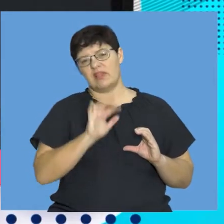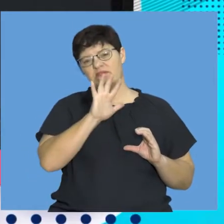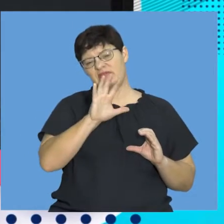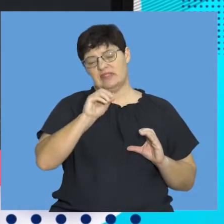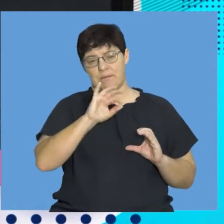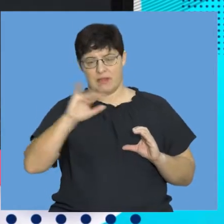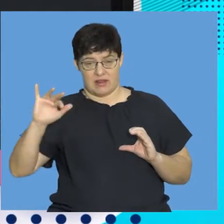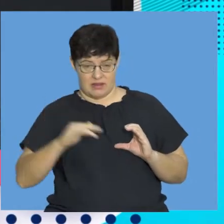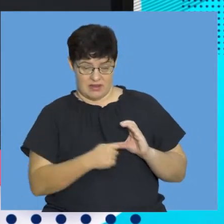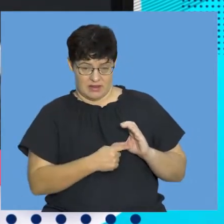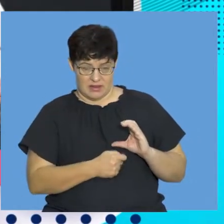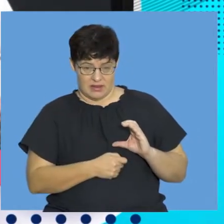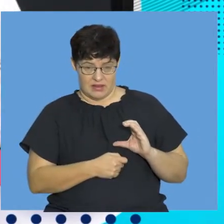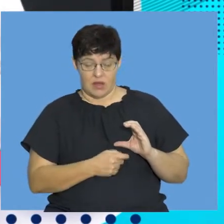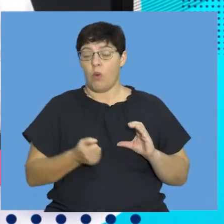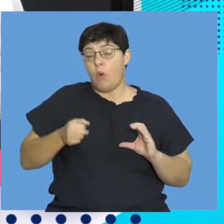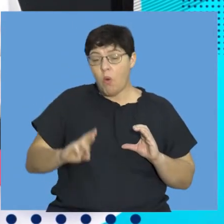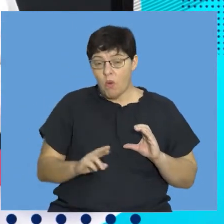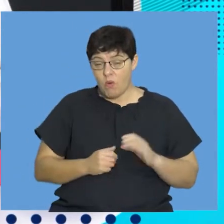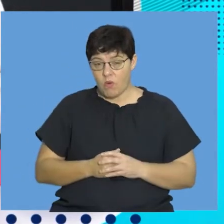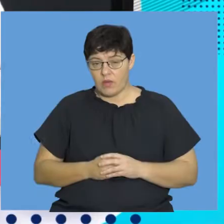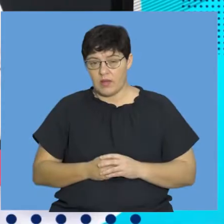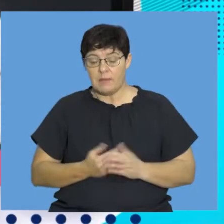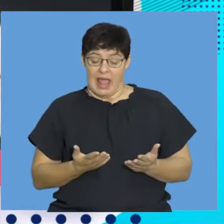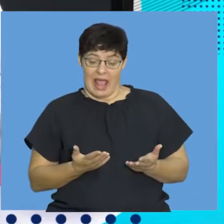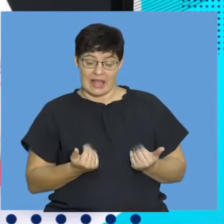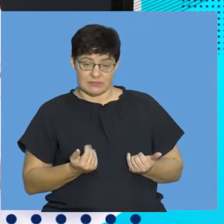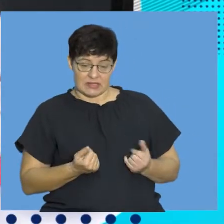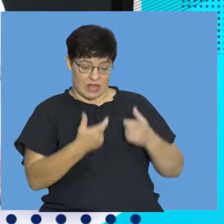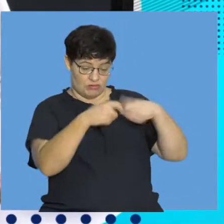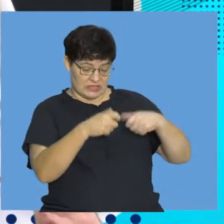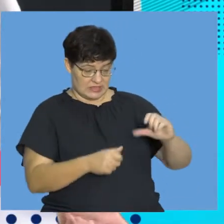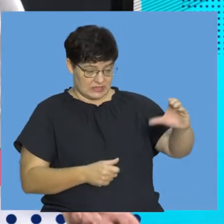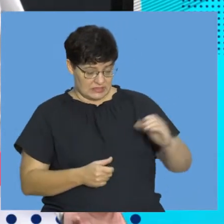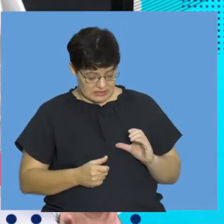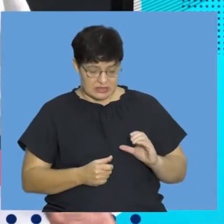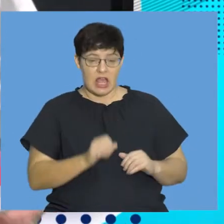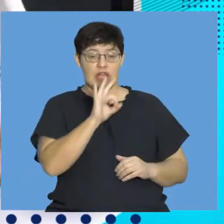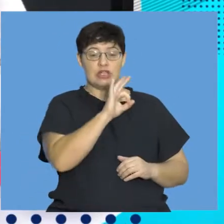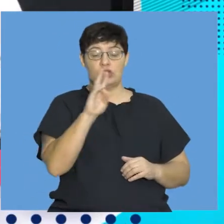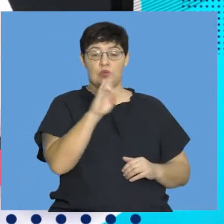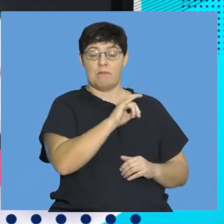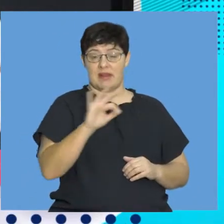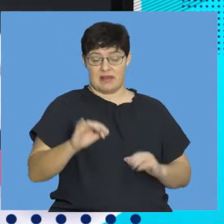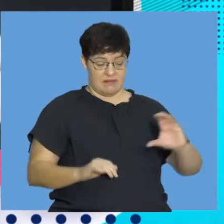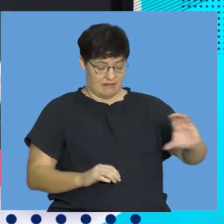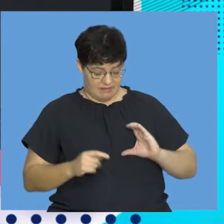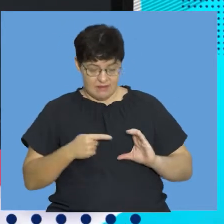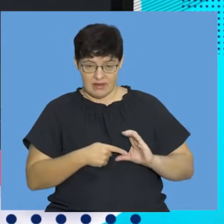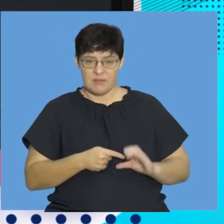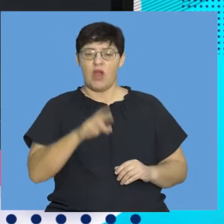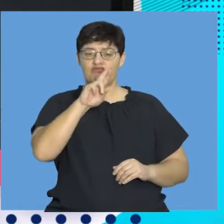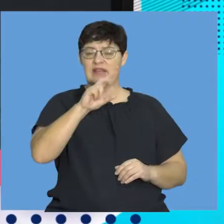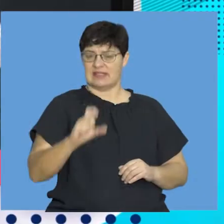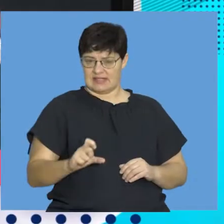rand. Or you can say, I'm expecting my receipts to be 32 million rand. So, you're putting it in rands and